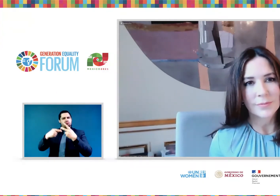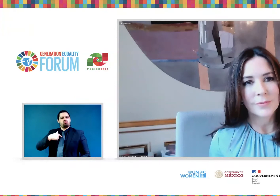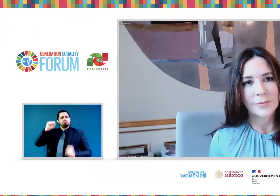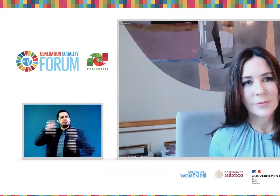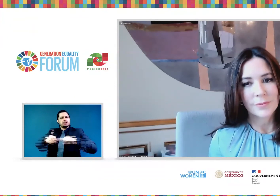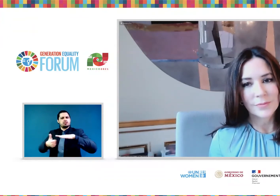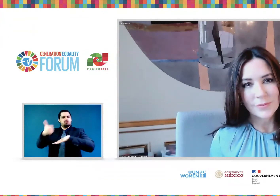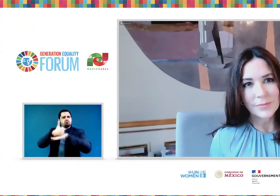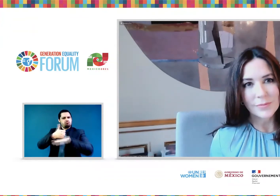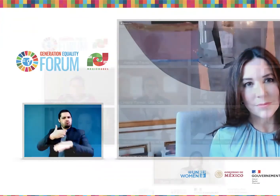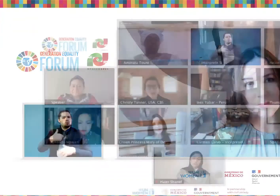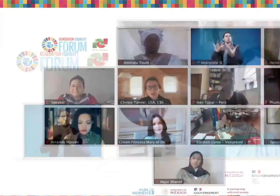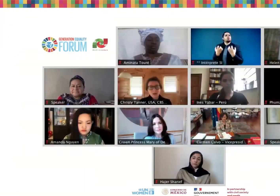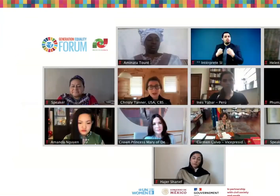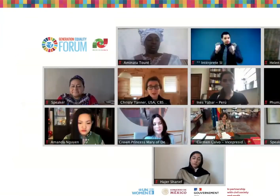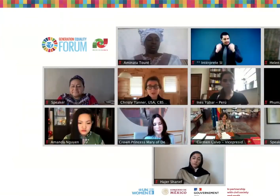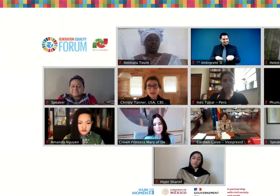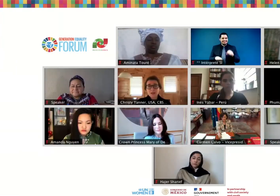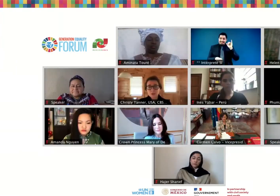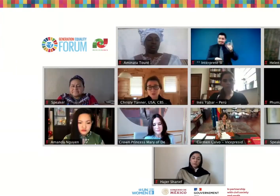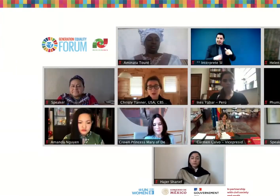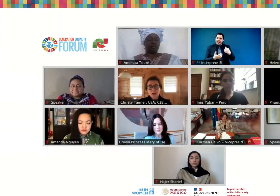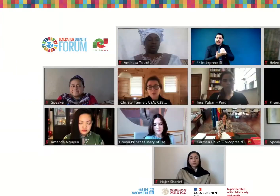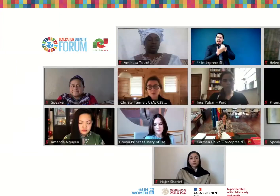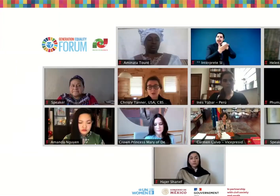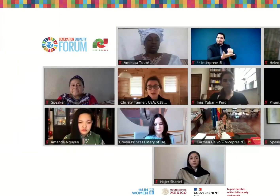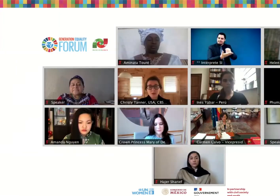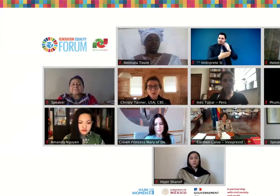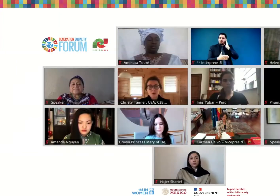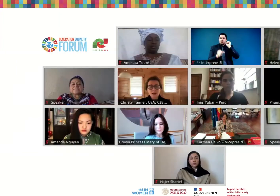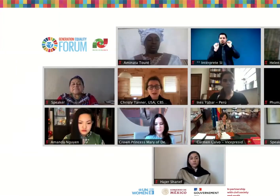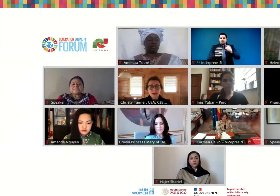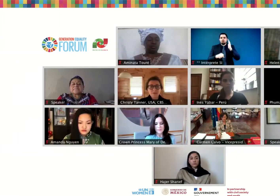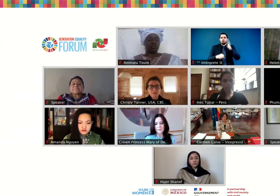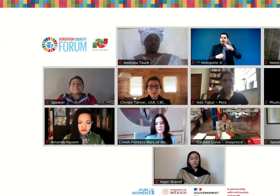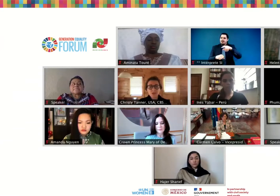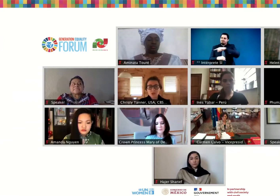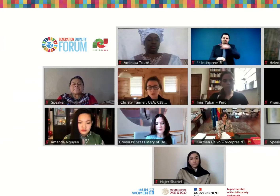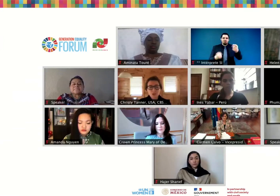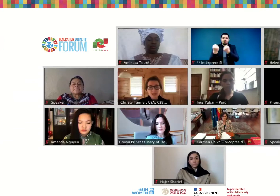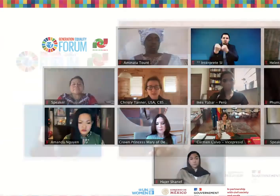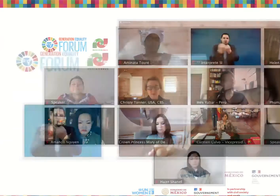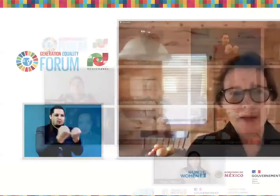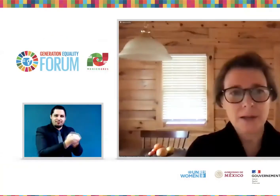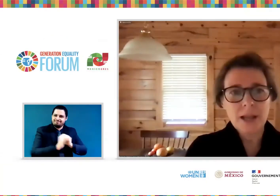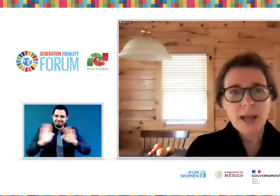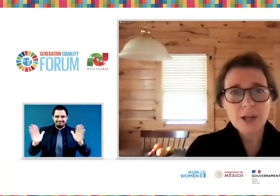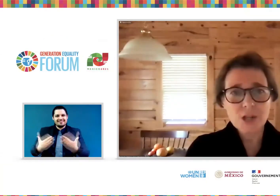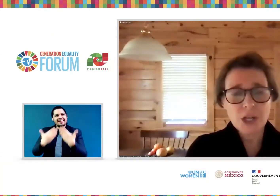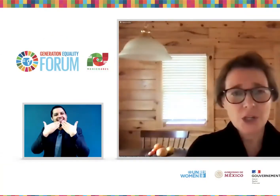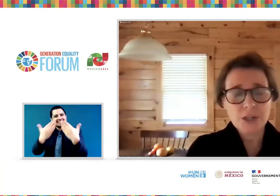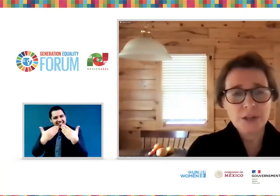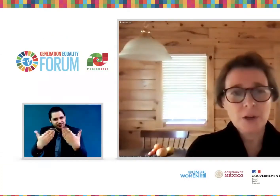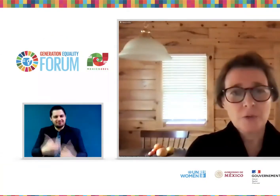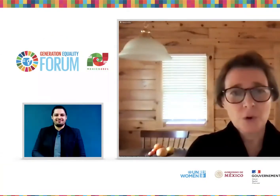Thank you very much. As we now have so much data on